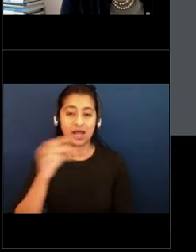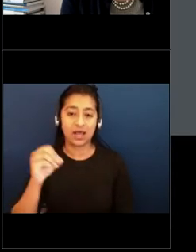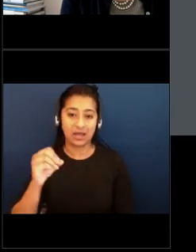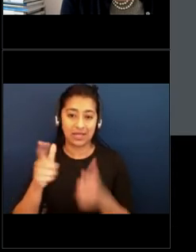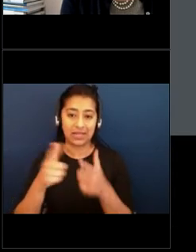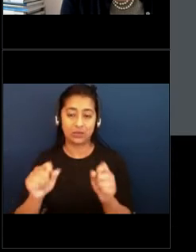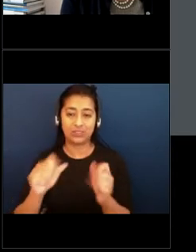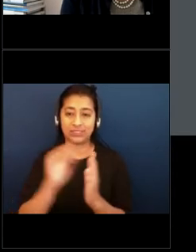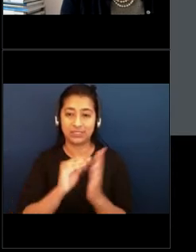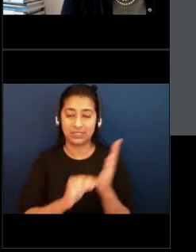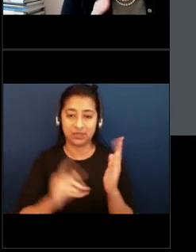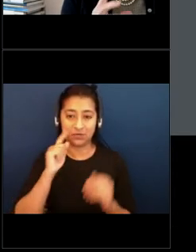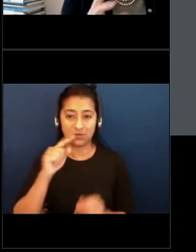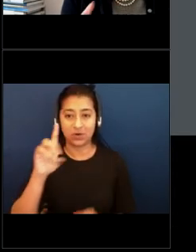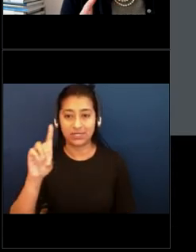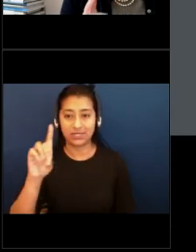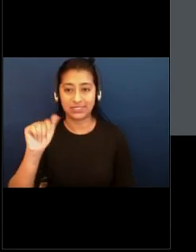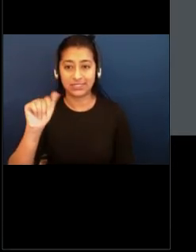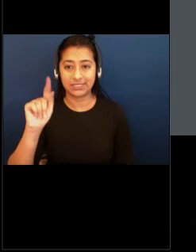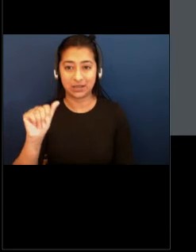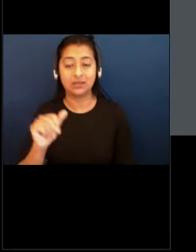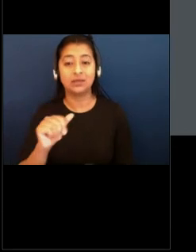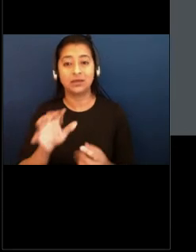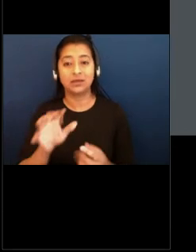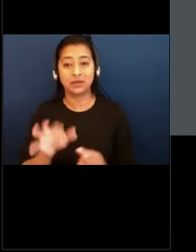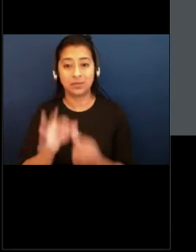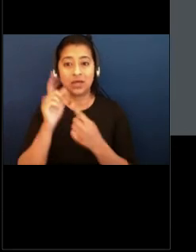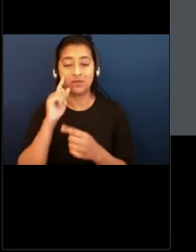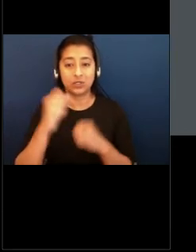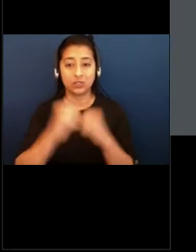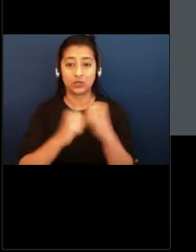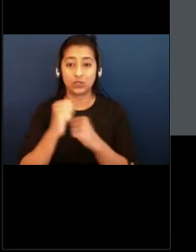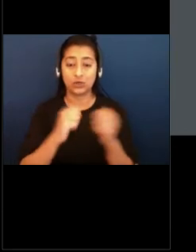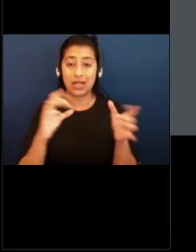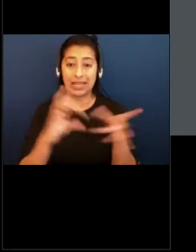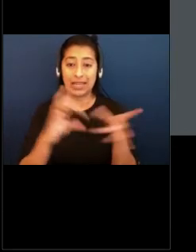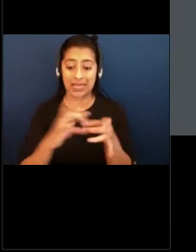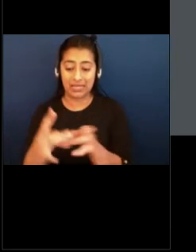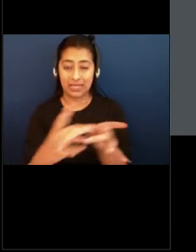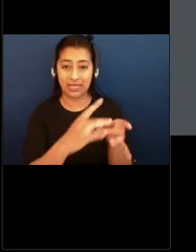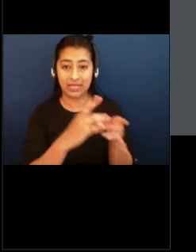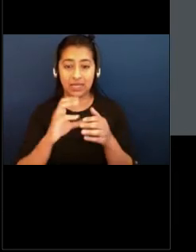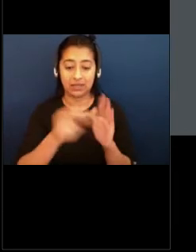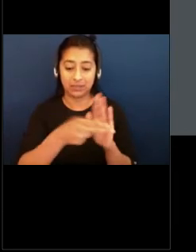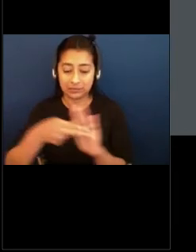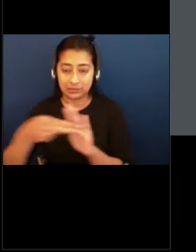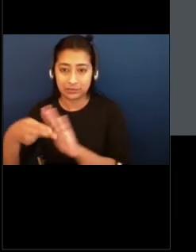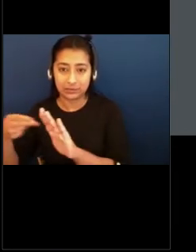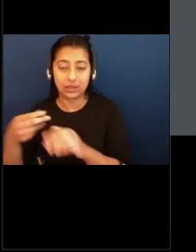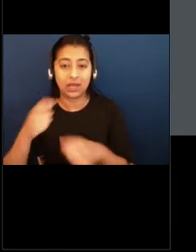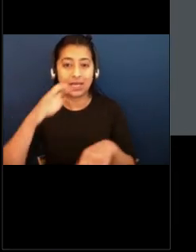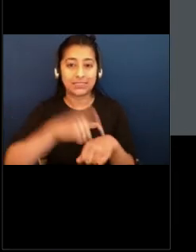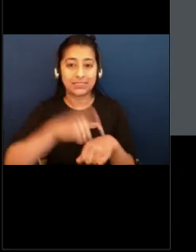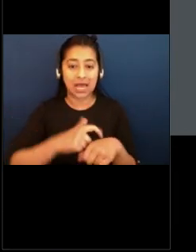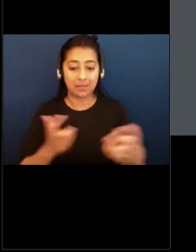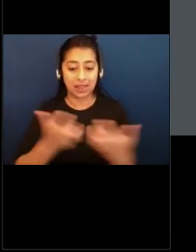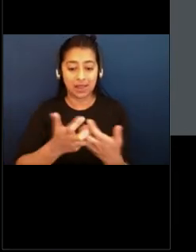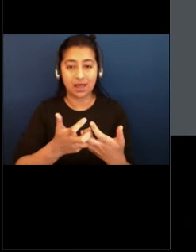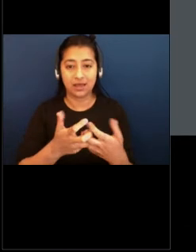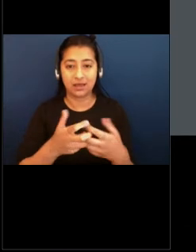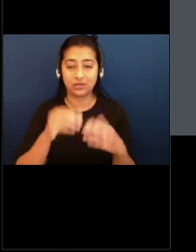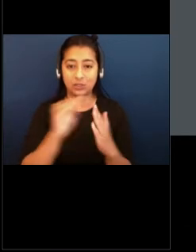annotation of the data, and especially the structural linking of the raw data and their annotations, so time-aligned transcriptions.